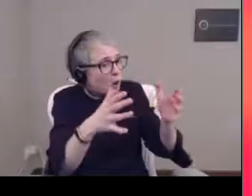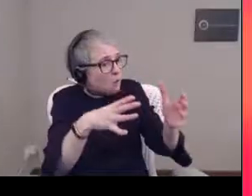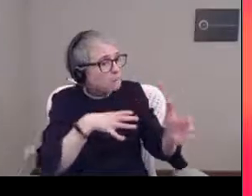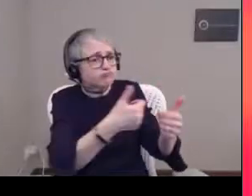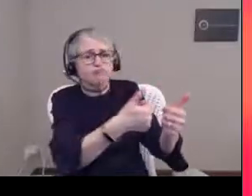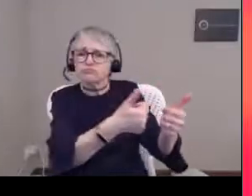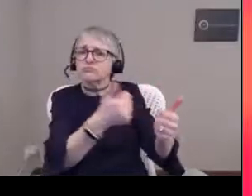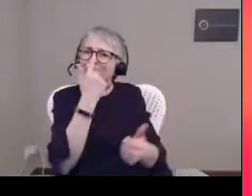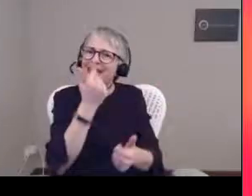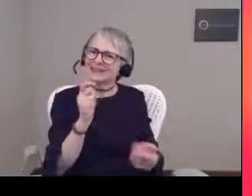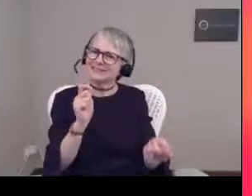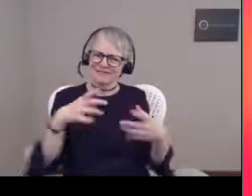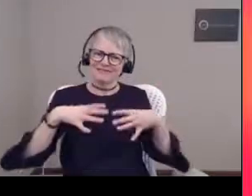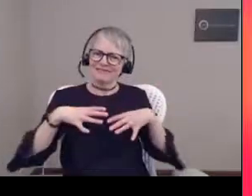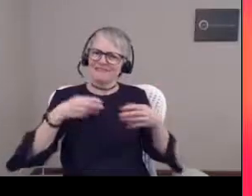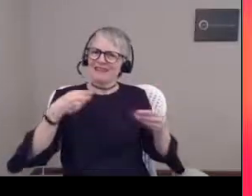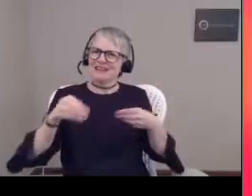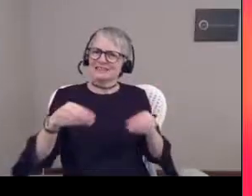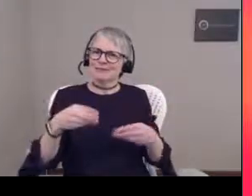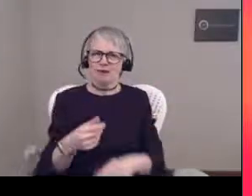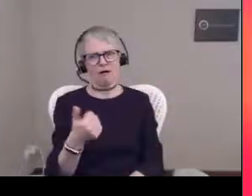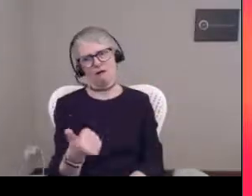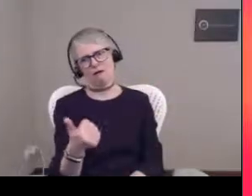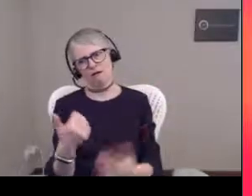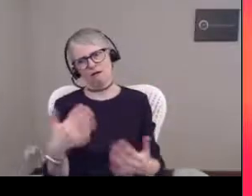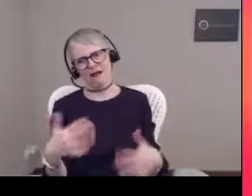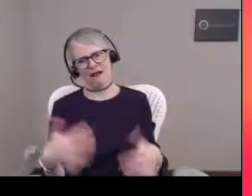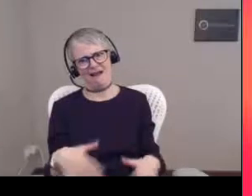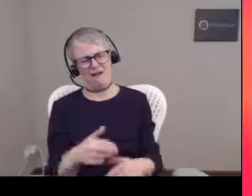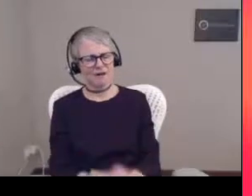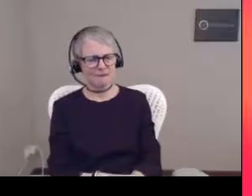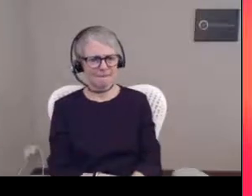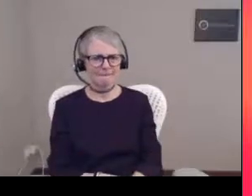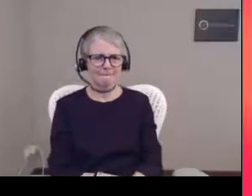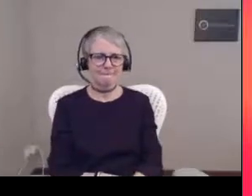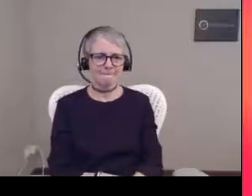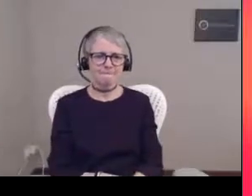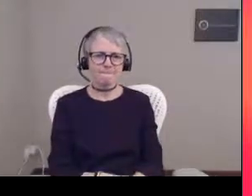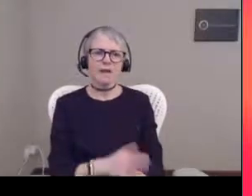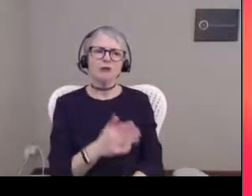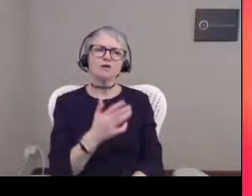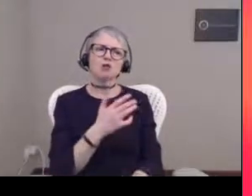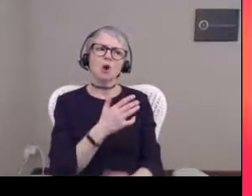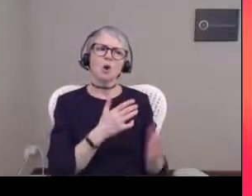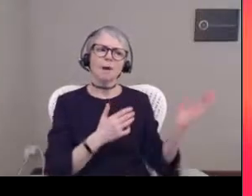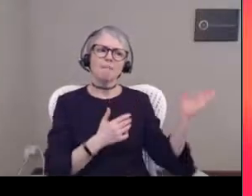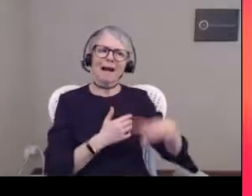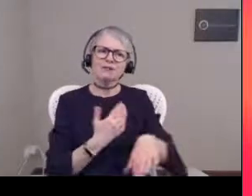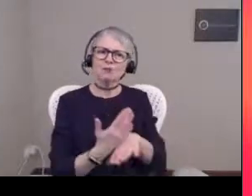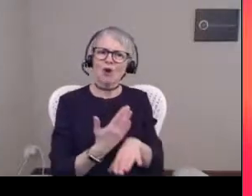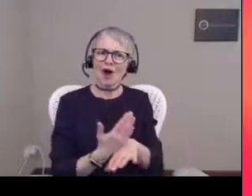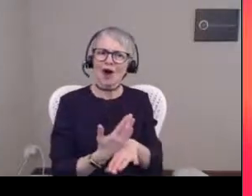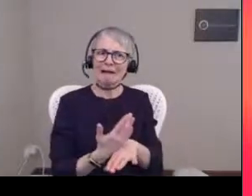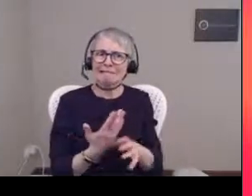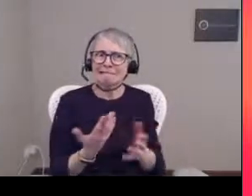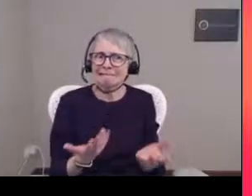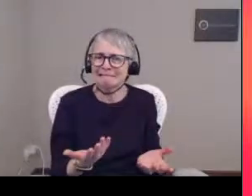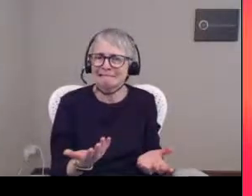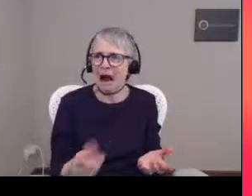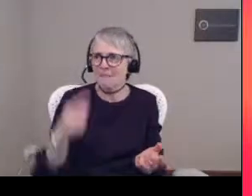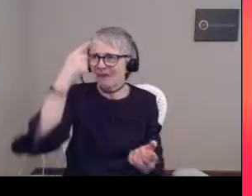mean, most employers just don't offer that. On the return programme, sometimes, technology will have moved on. I mean, just in this last year